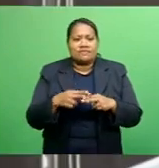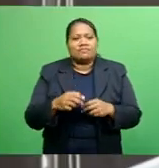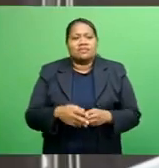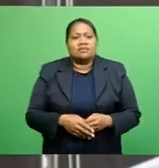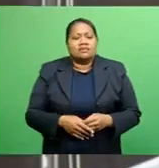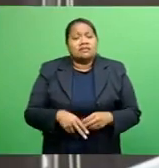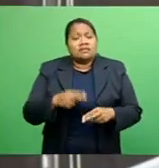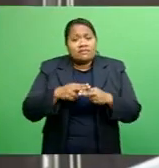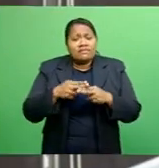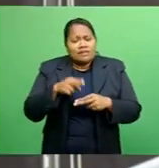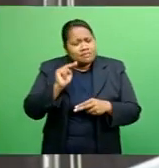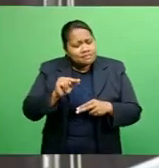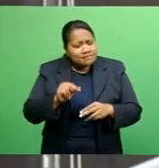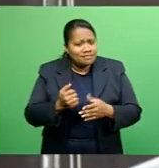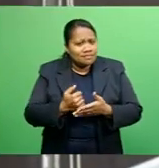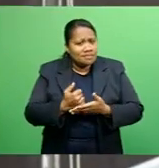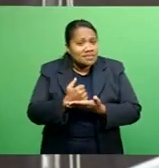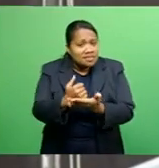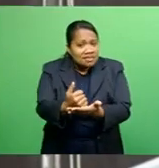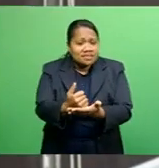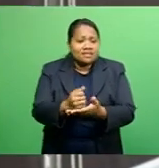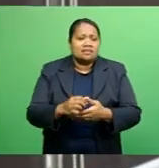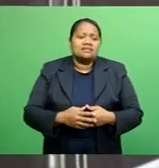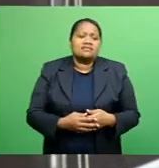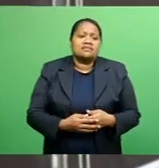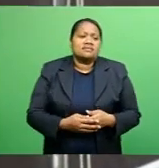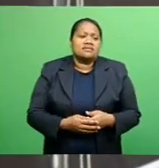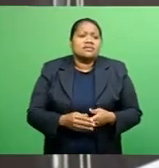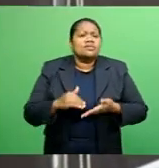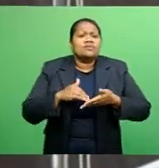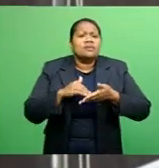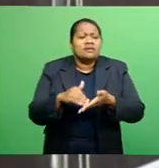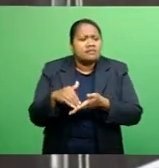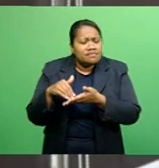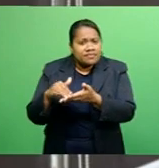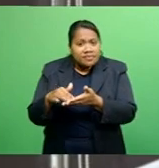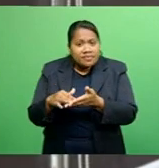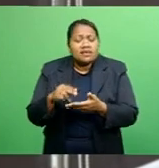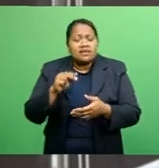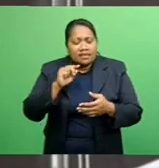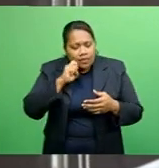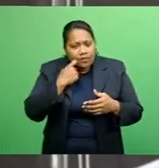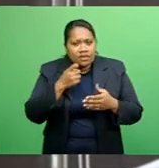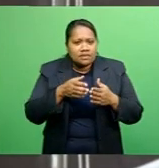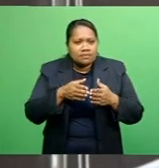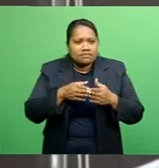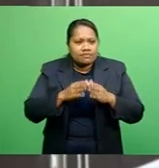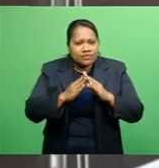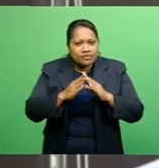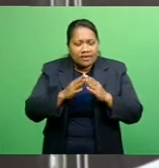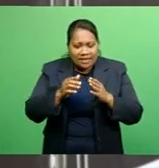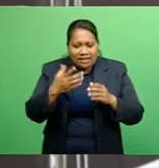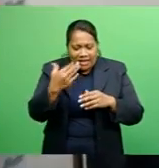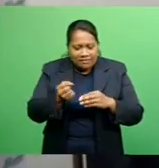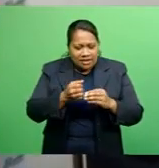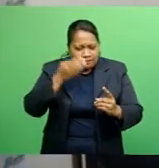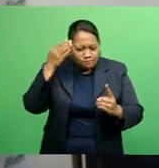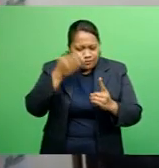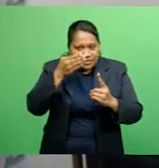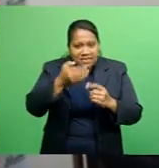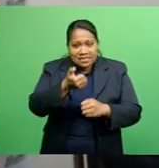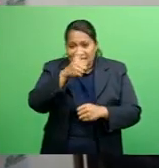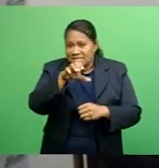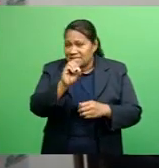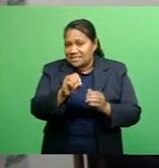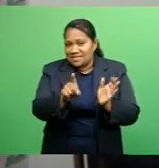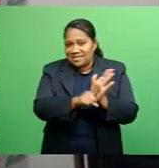some assistance, we will case by case help out them and we'll set a target of 60 litres milk production.